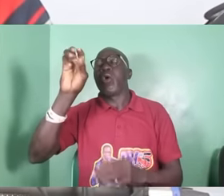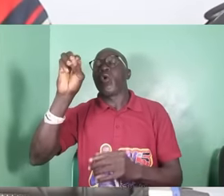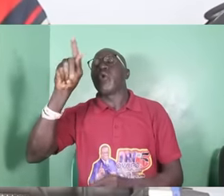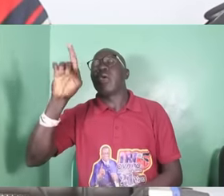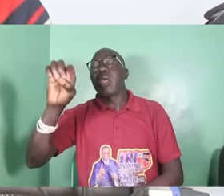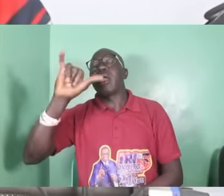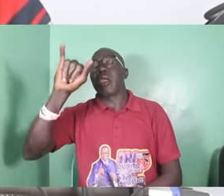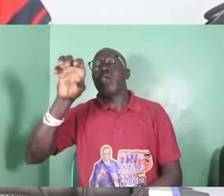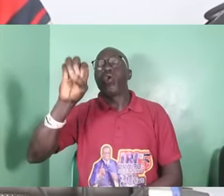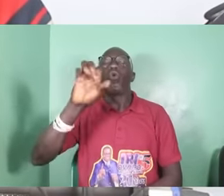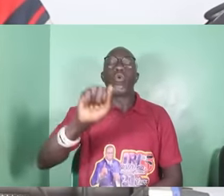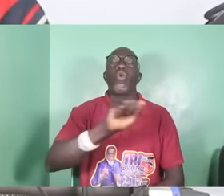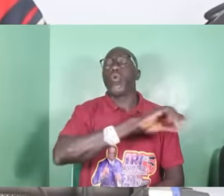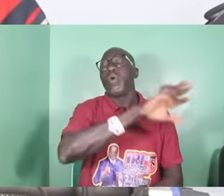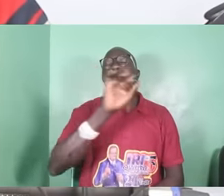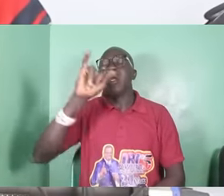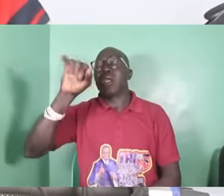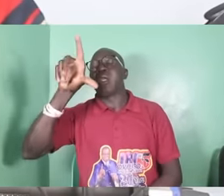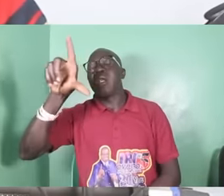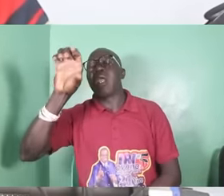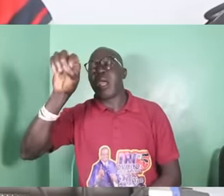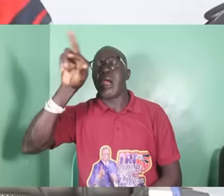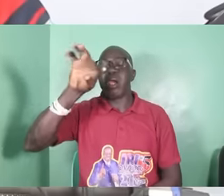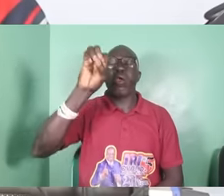Okeyo, Ilero.